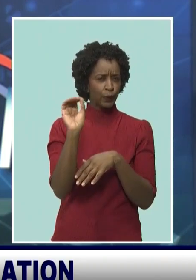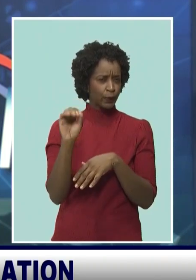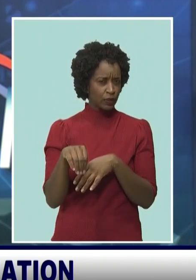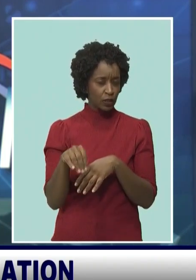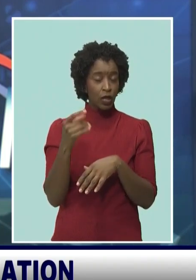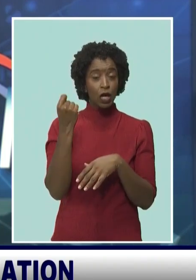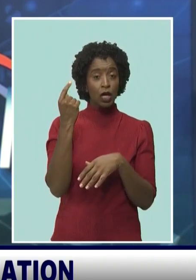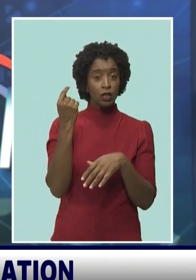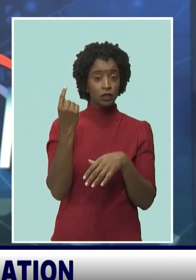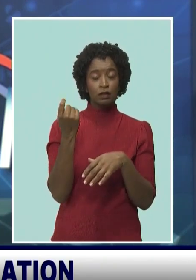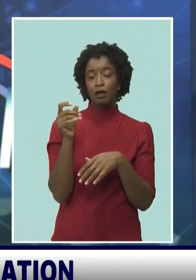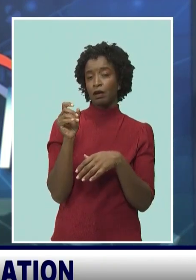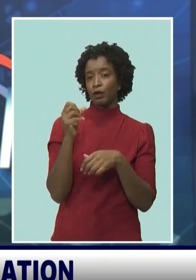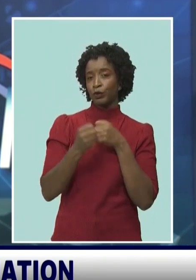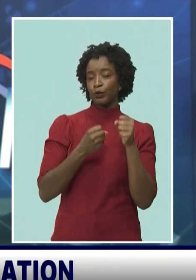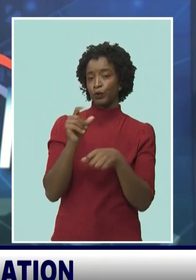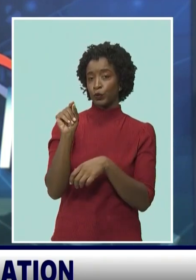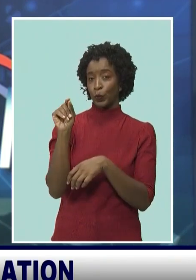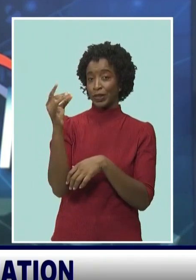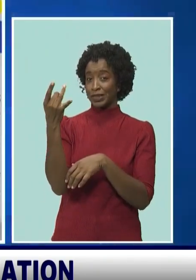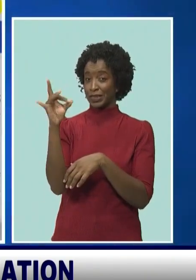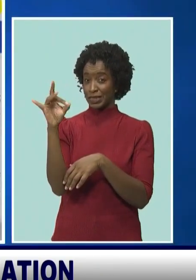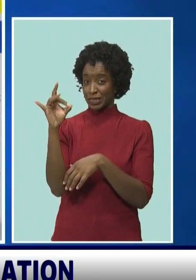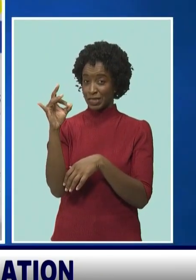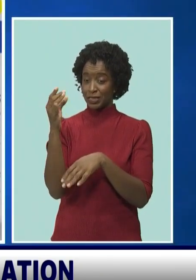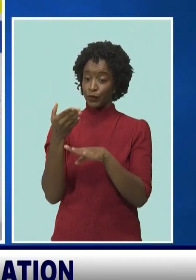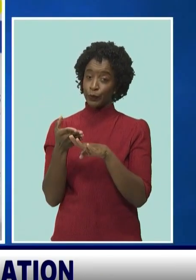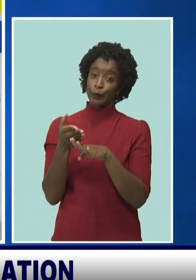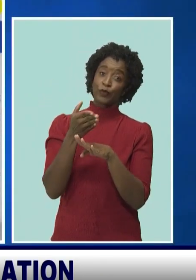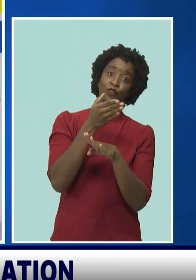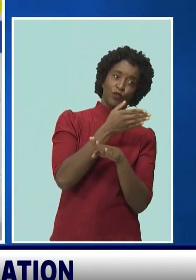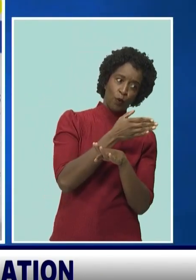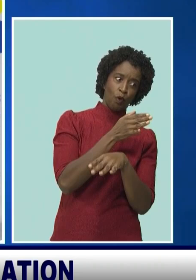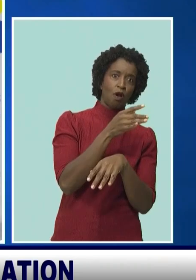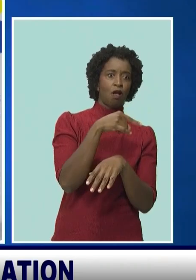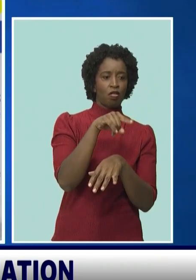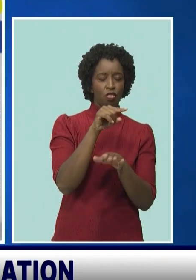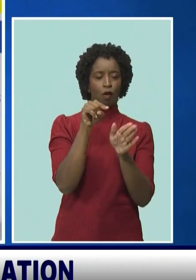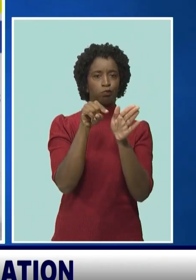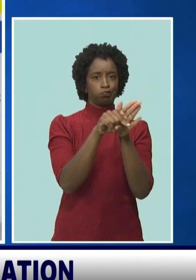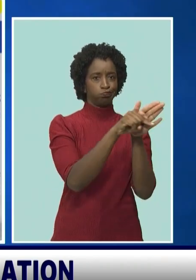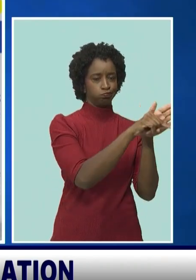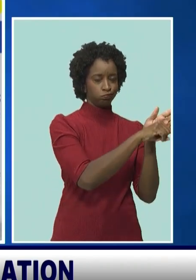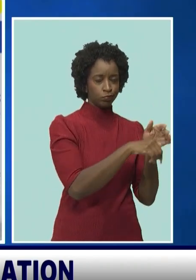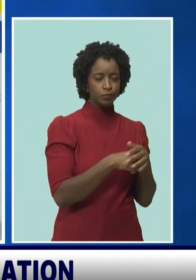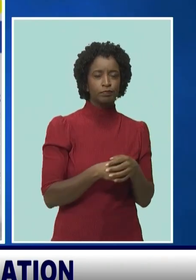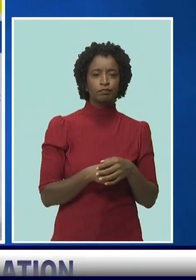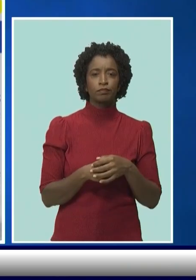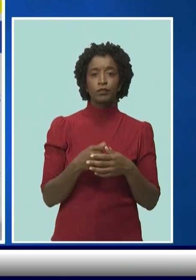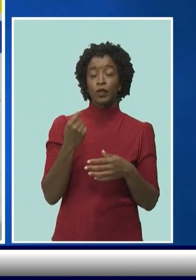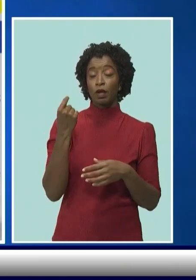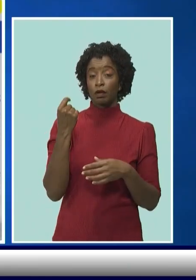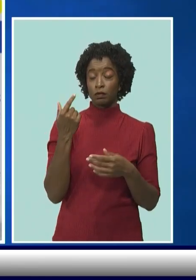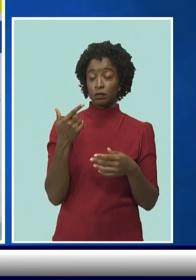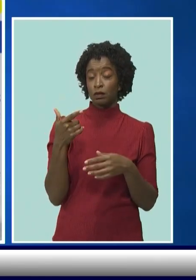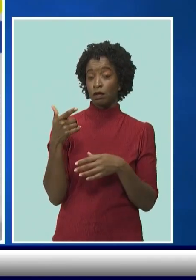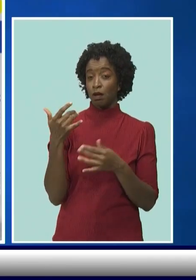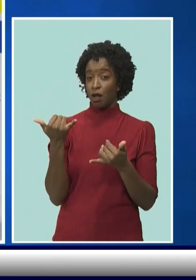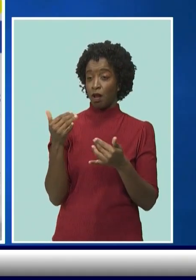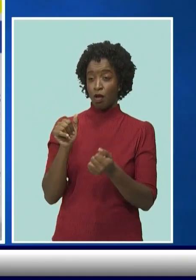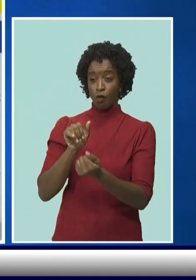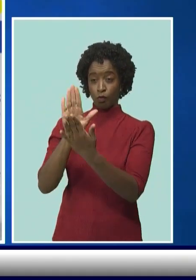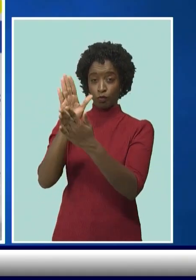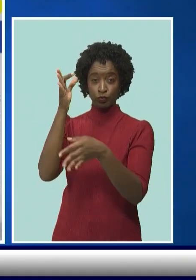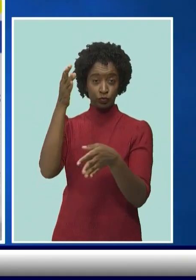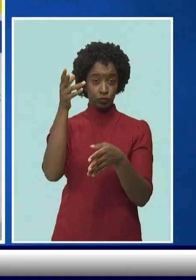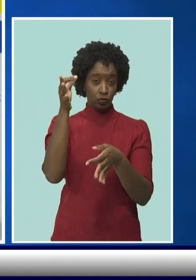committed before 2018. That is our reality. And almost 80% of the gun crimes before the court are for